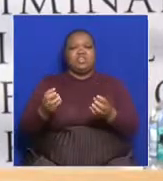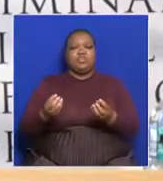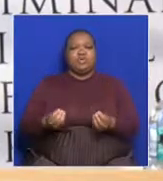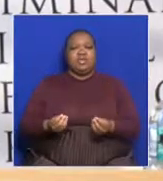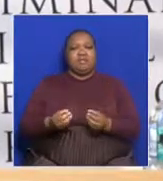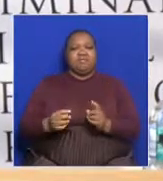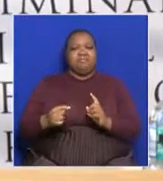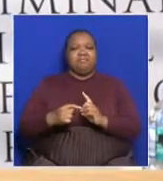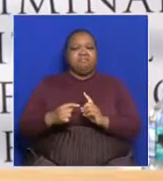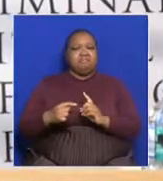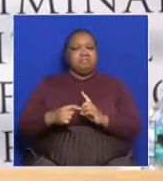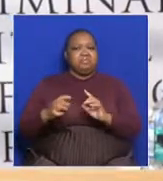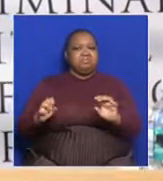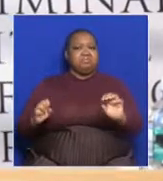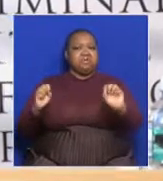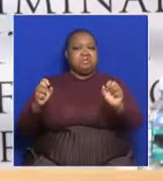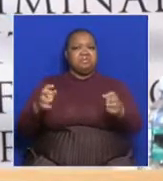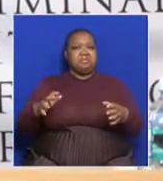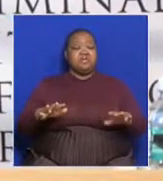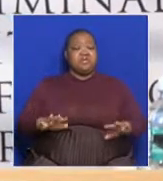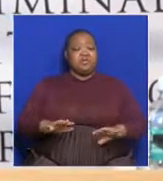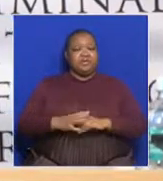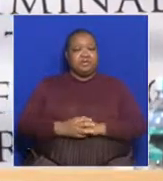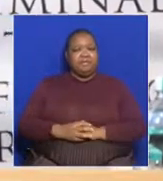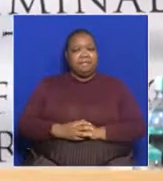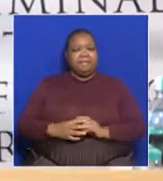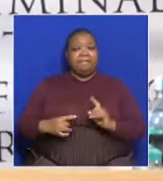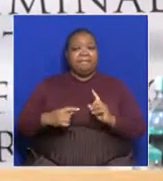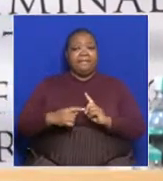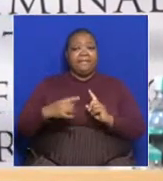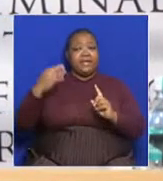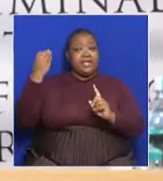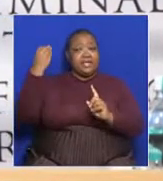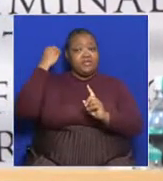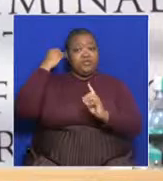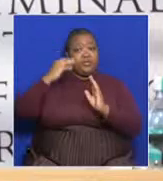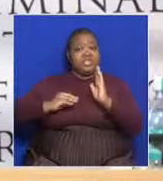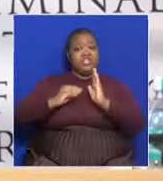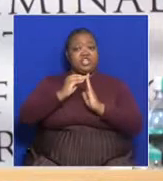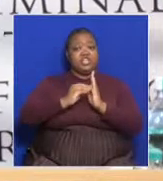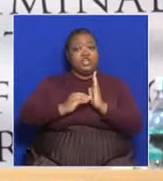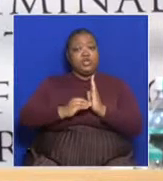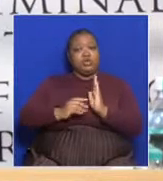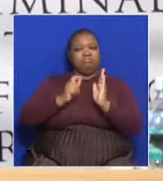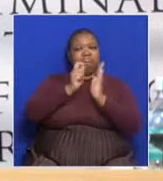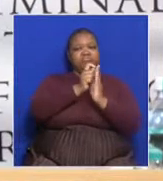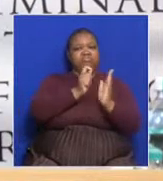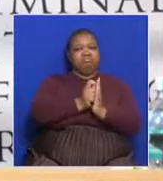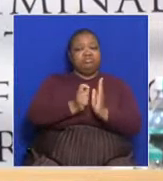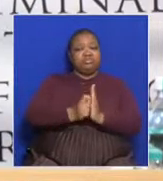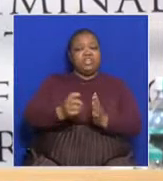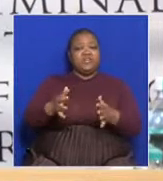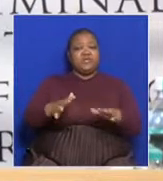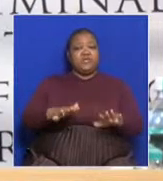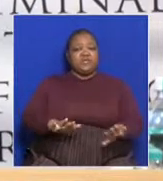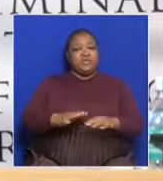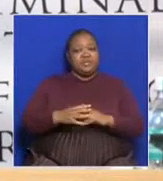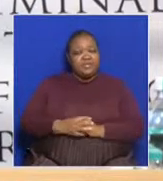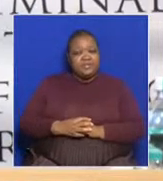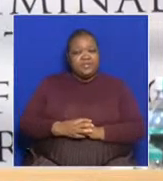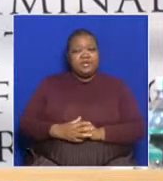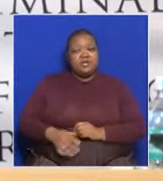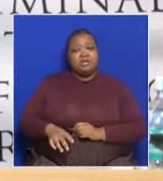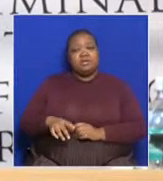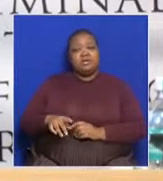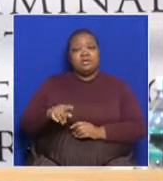attention regarding an information note you had prepared, right? And the fact that your statement,